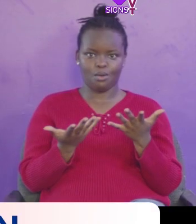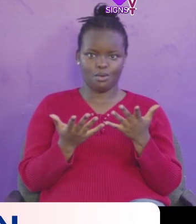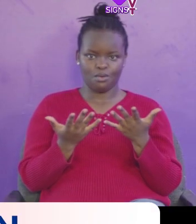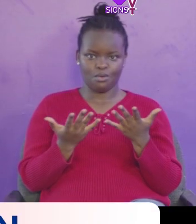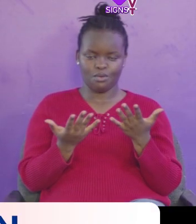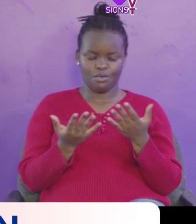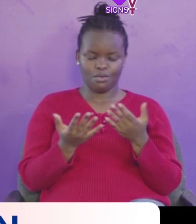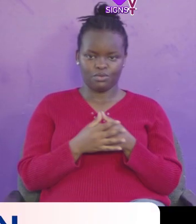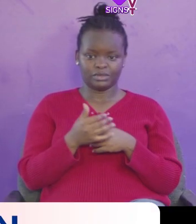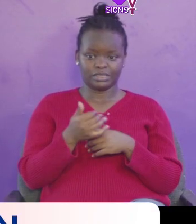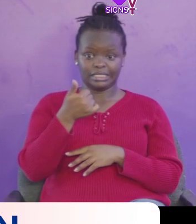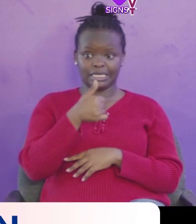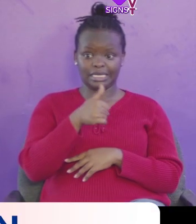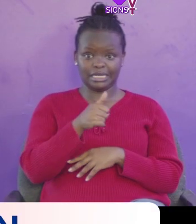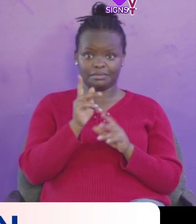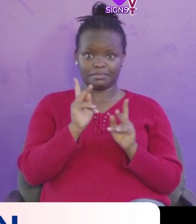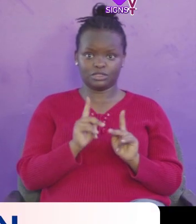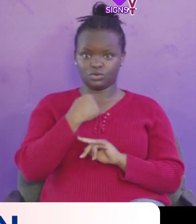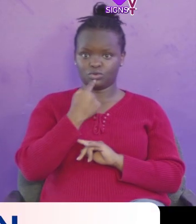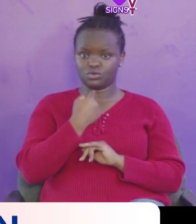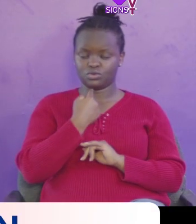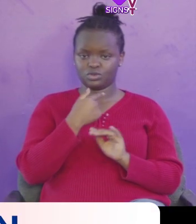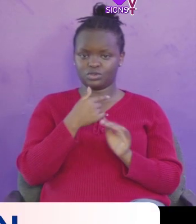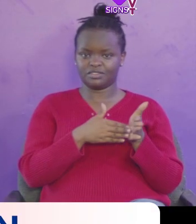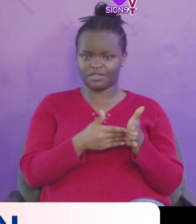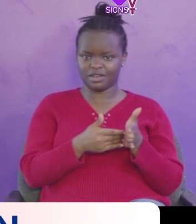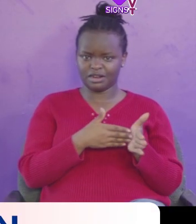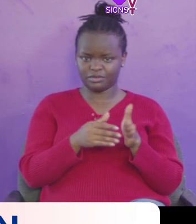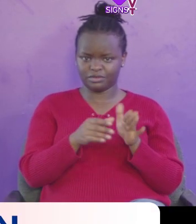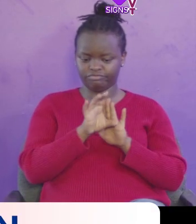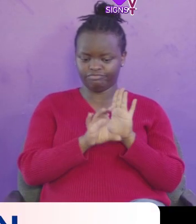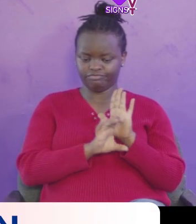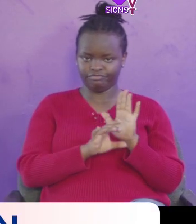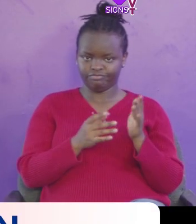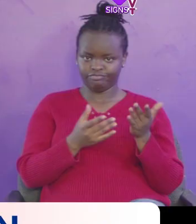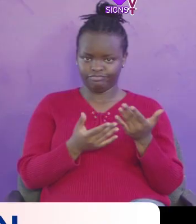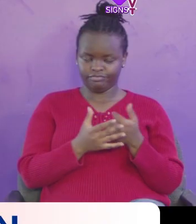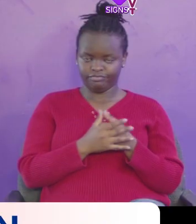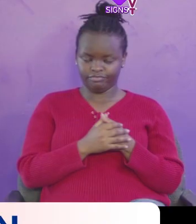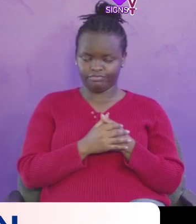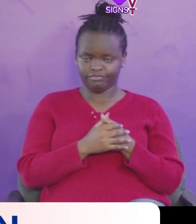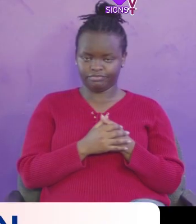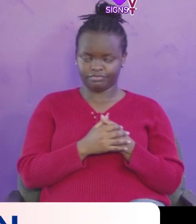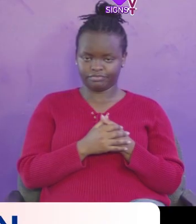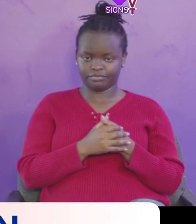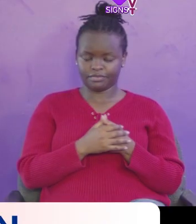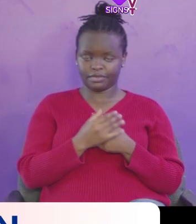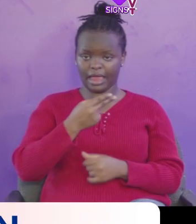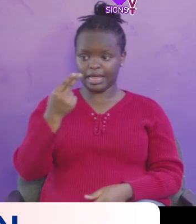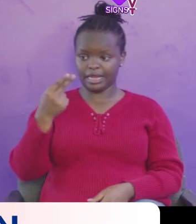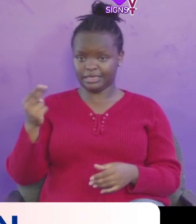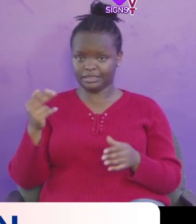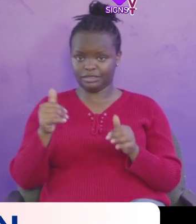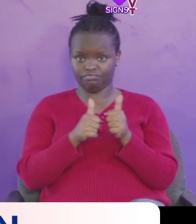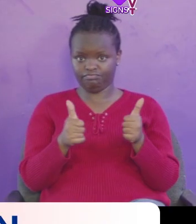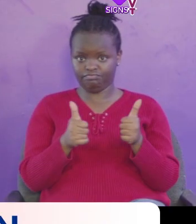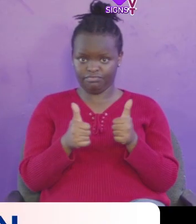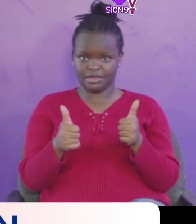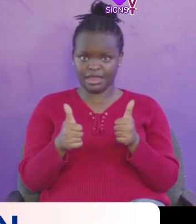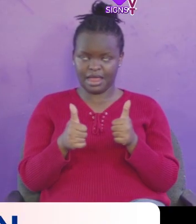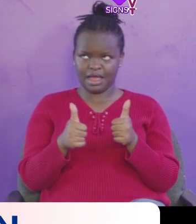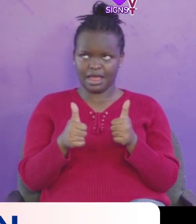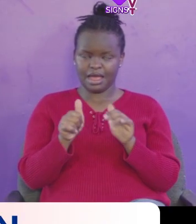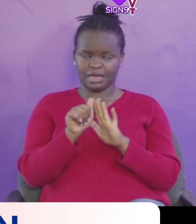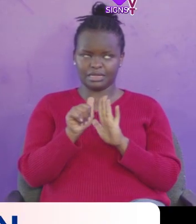Yeah. Anyone who is vulnerable, and the Constitution yes. Really highlight as well. I think it's Article